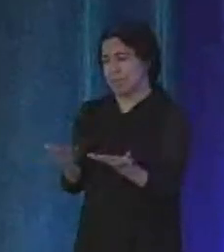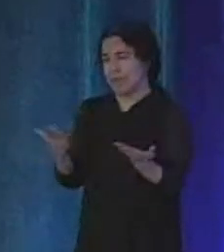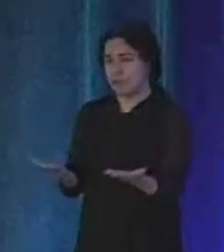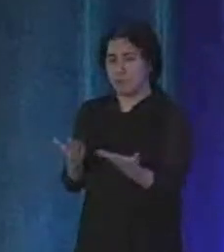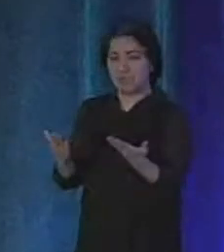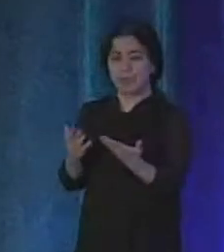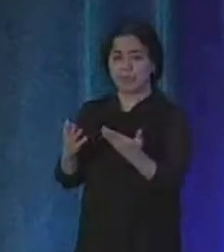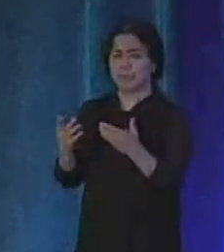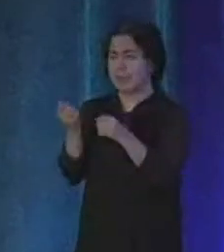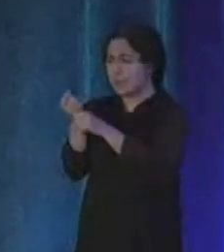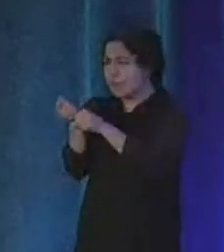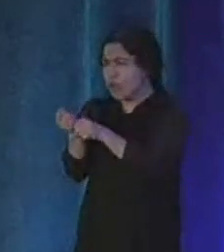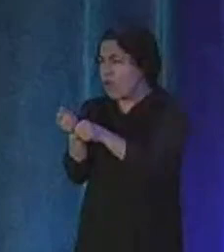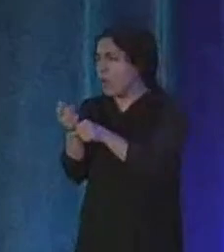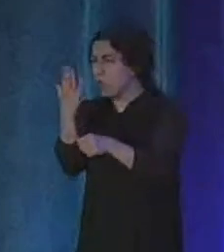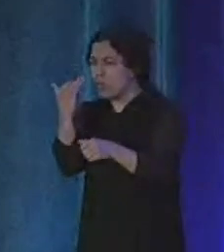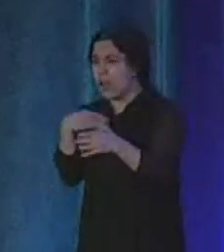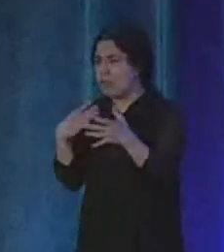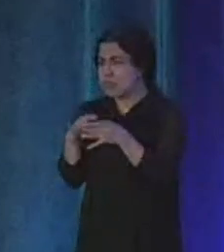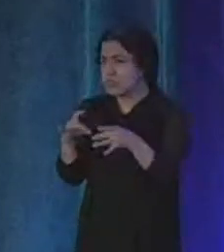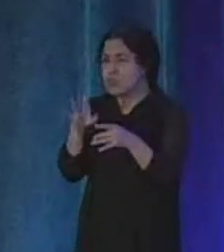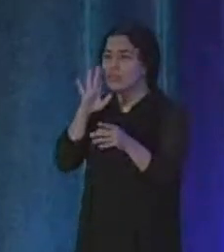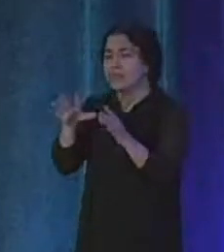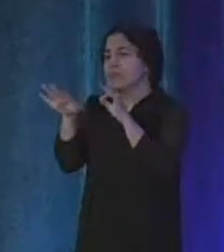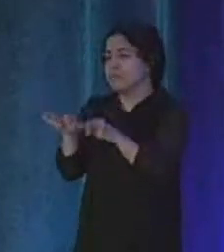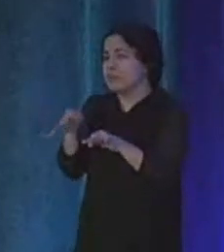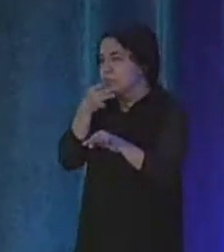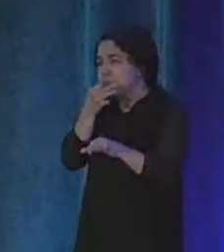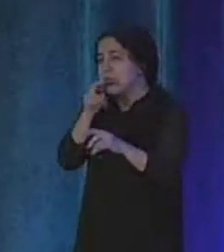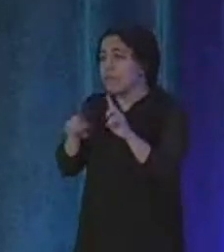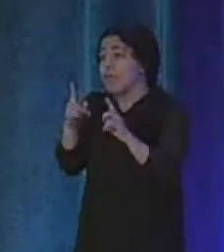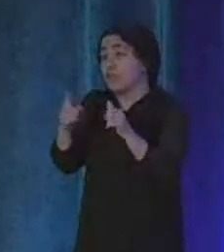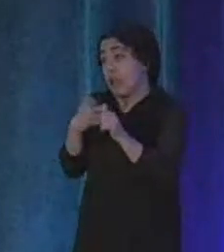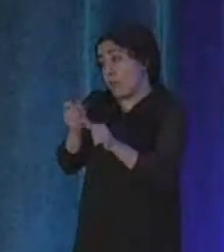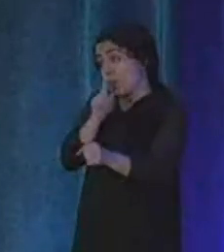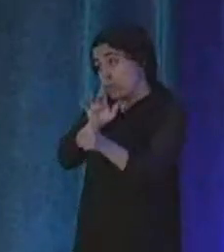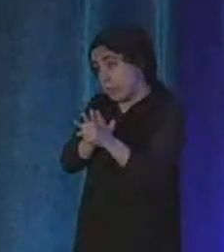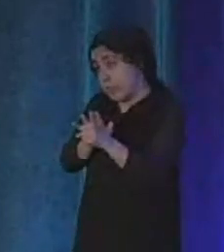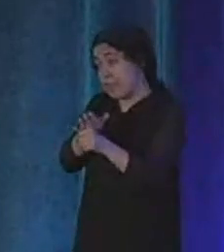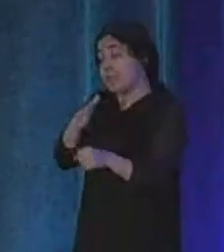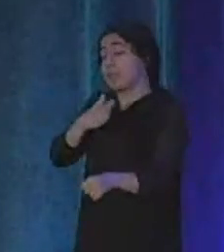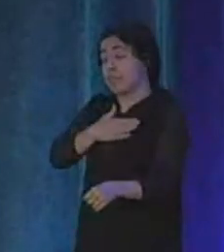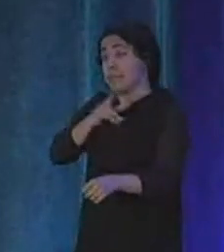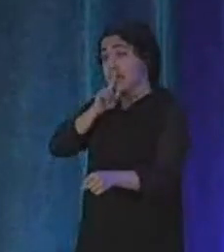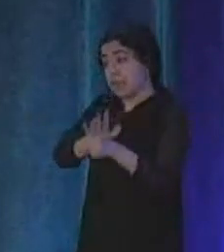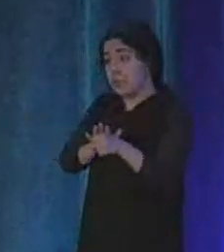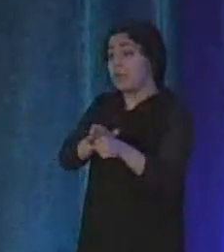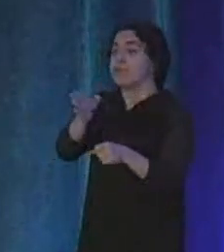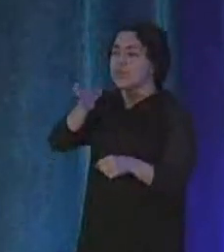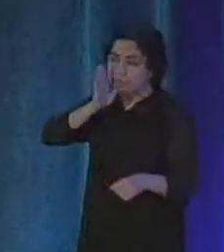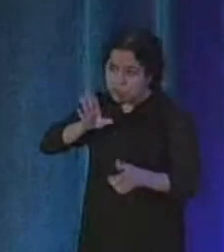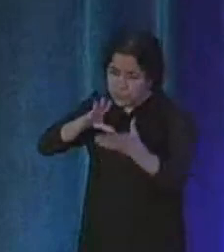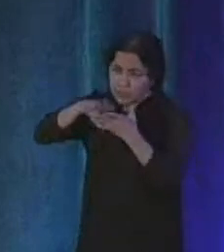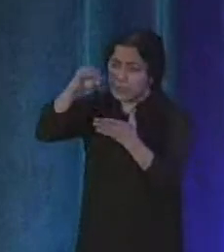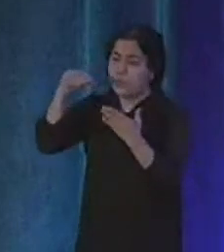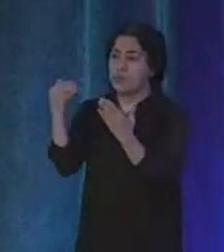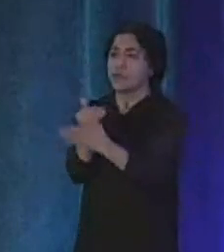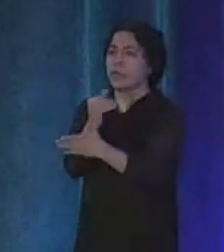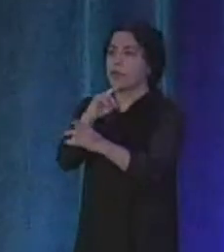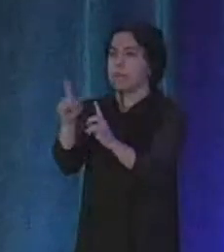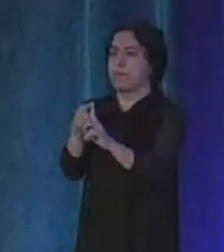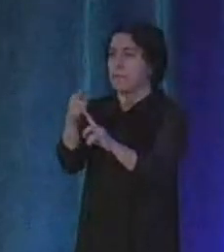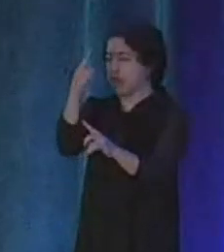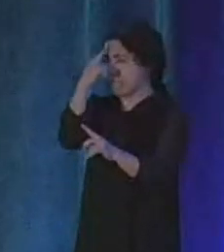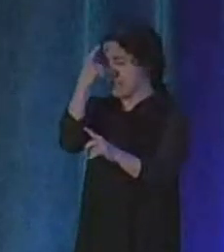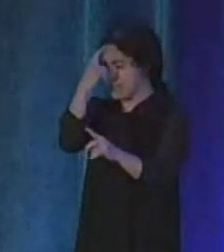a moment, but first I'd like to make you a promise. And my promise is that you're going to learn something new about the